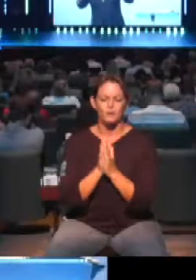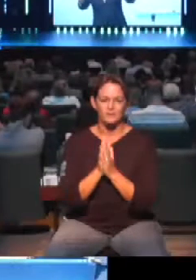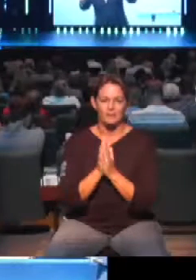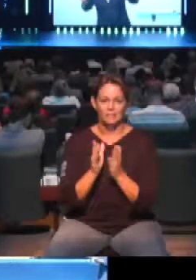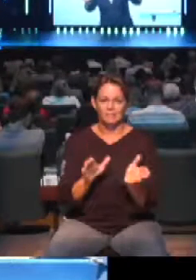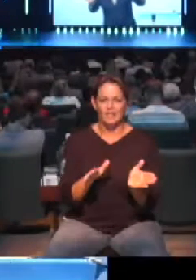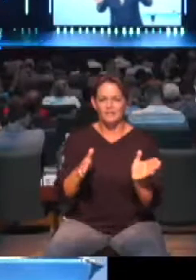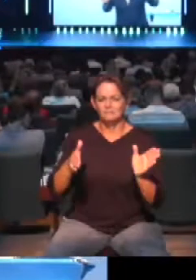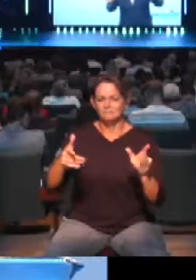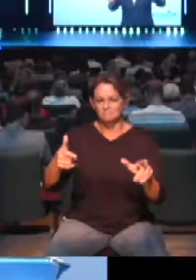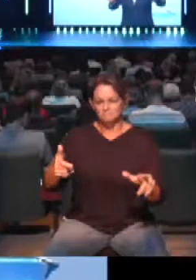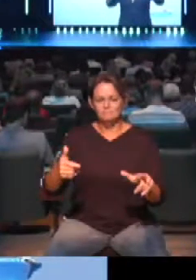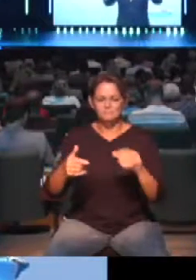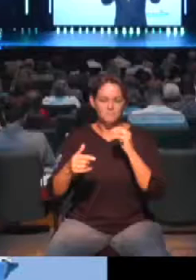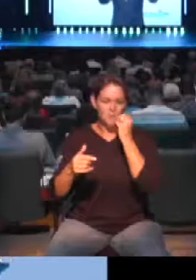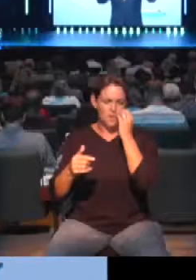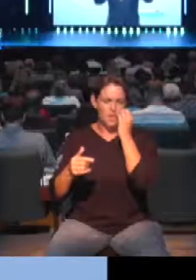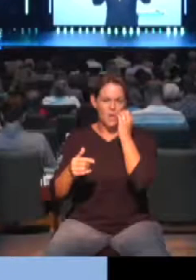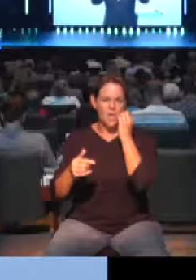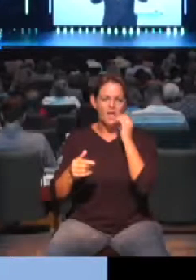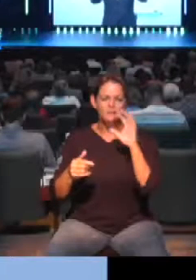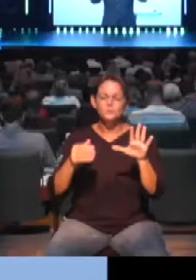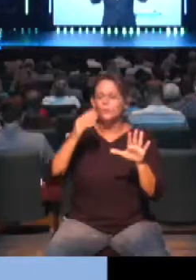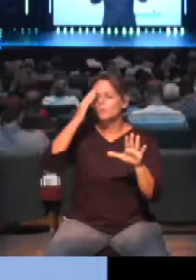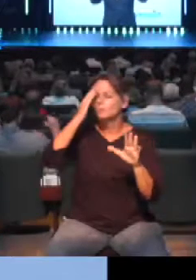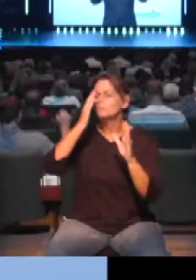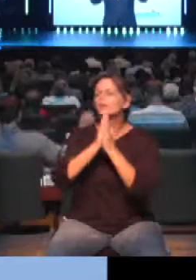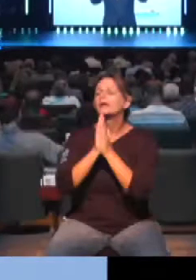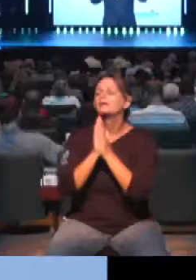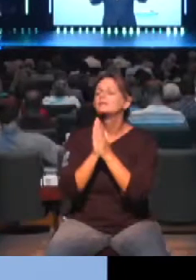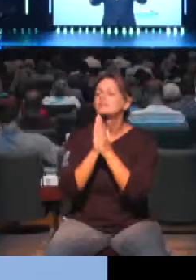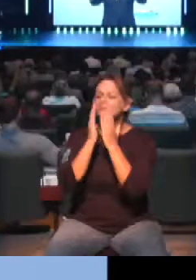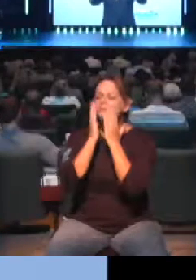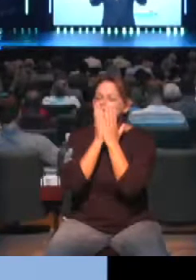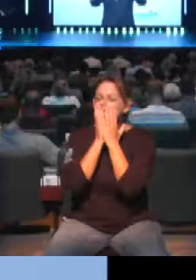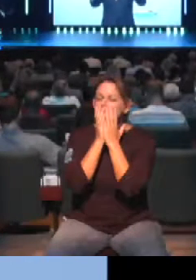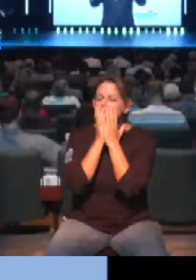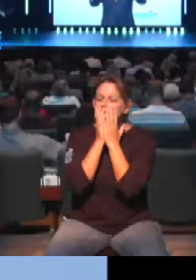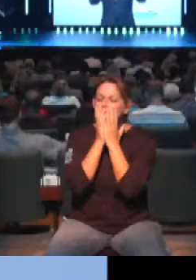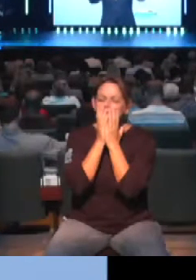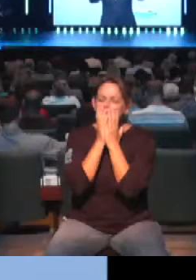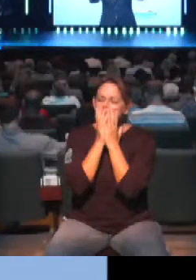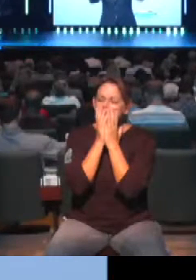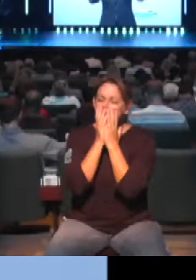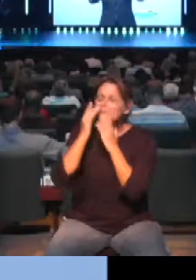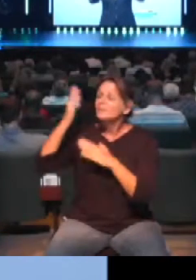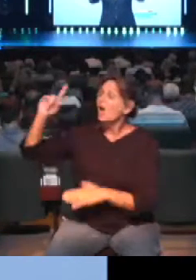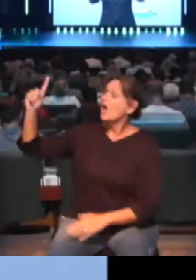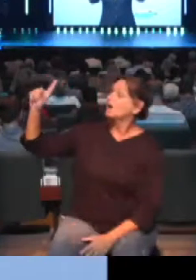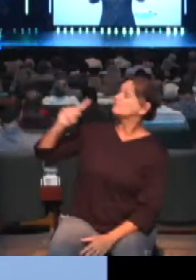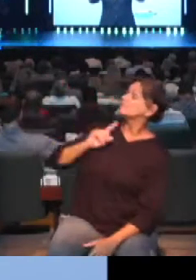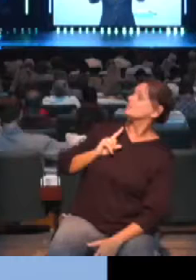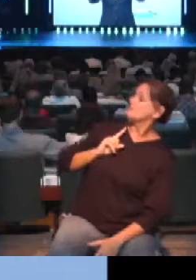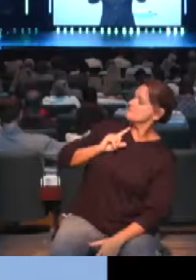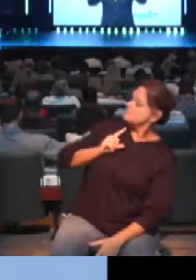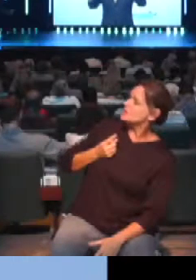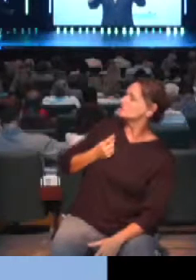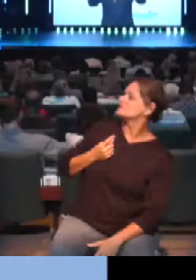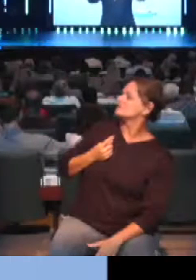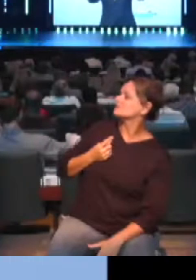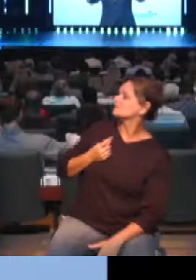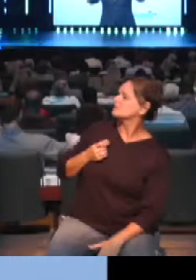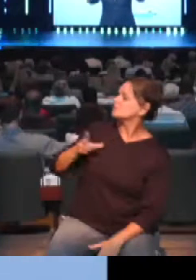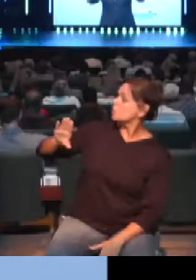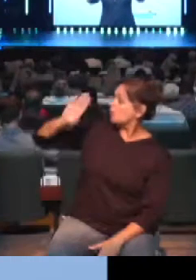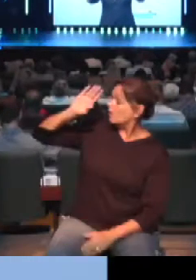turn it back to the campus pastors. God, we want to tell you thank you that you put us first by giving